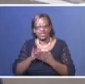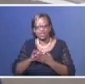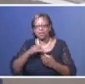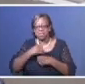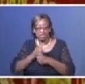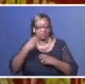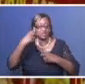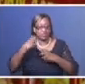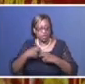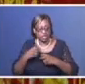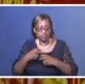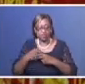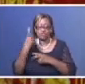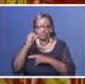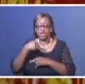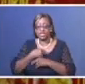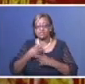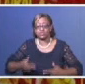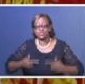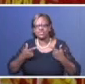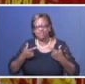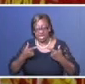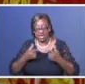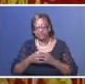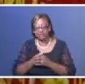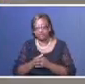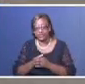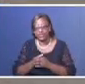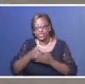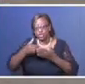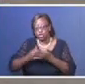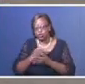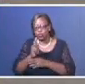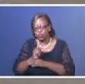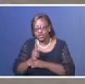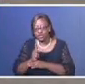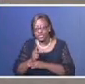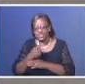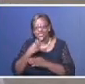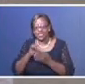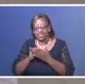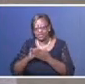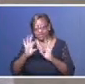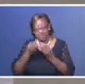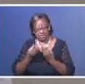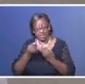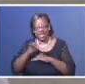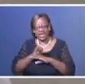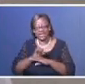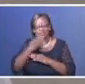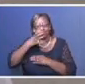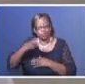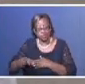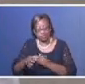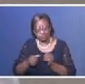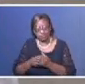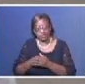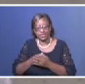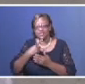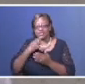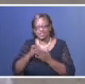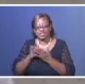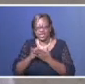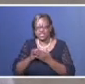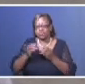for people to survive. It's hard for us here in New Providence. The family islands are even more because, you know, they have to even, their prices have to be even more